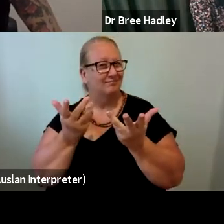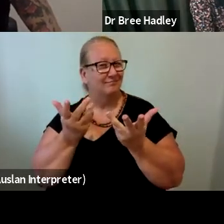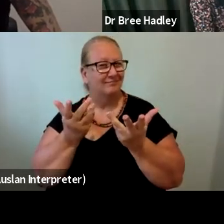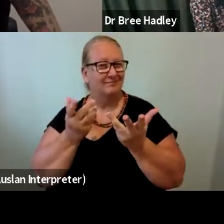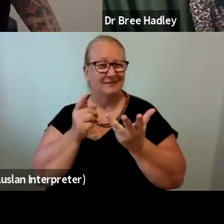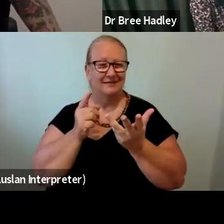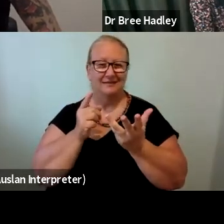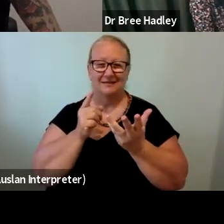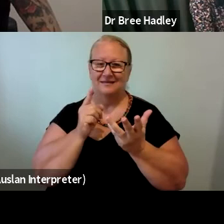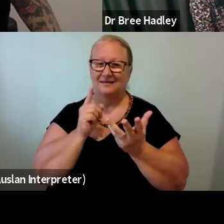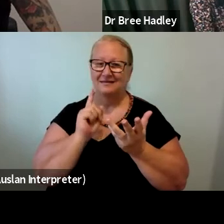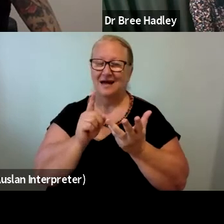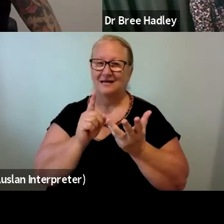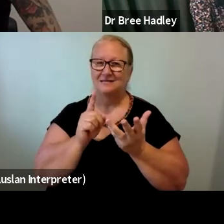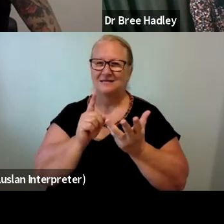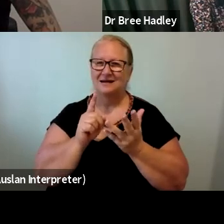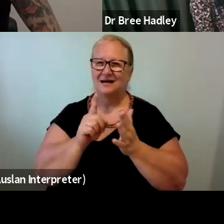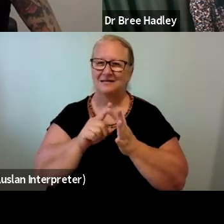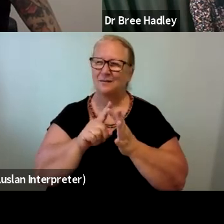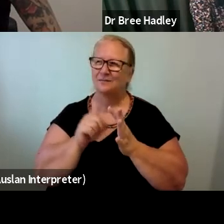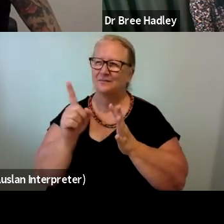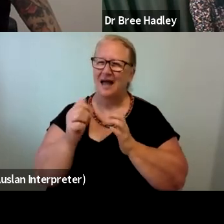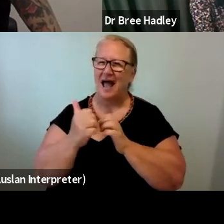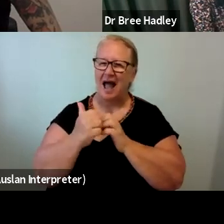that's kind of allyship,